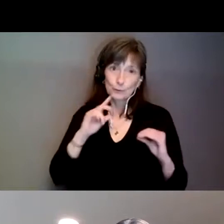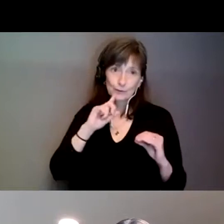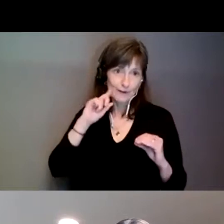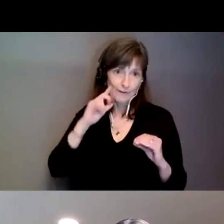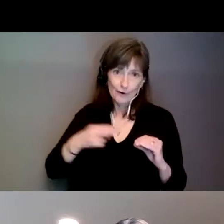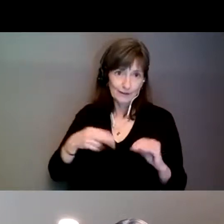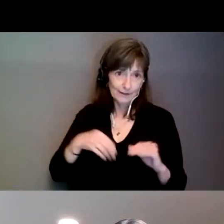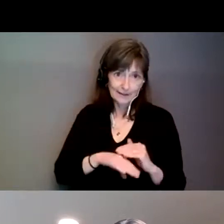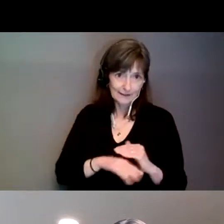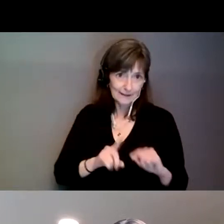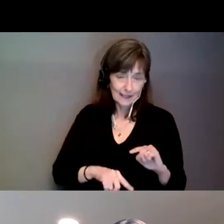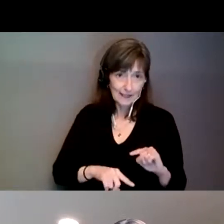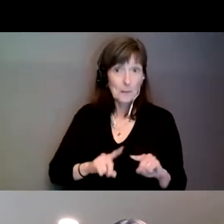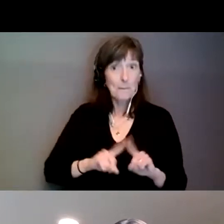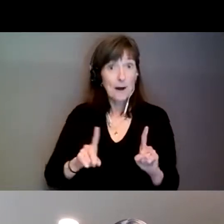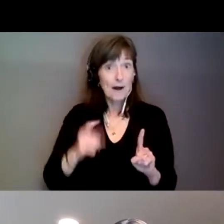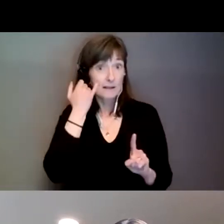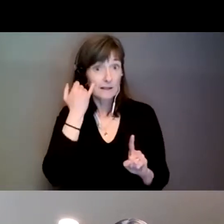a Zoom